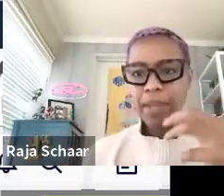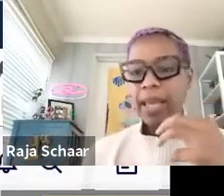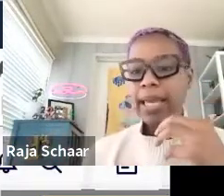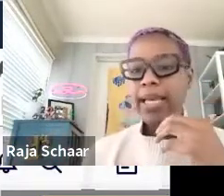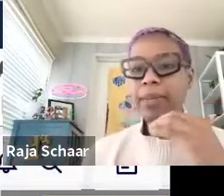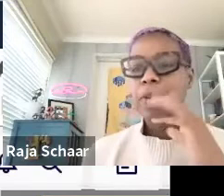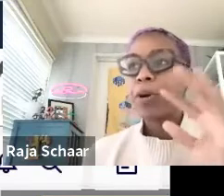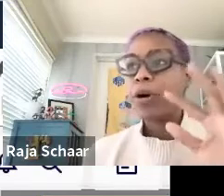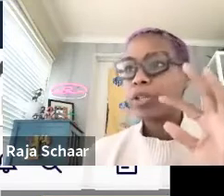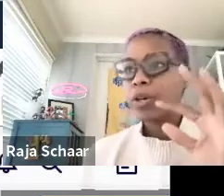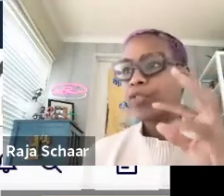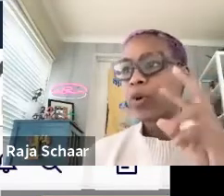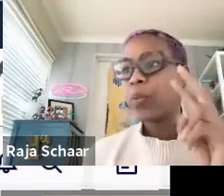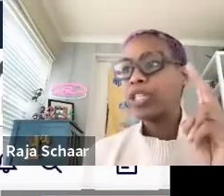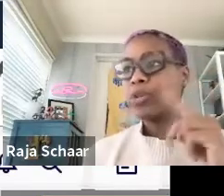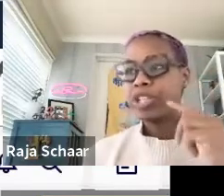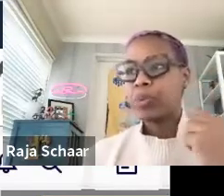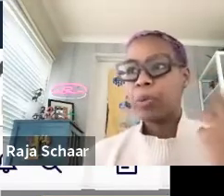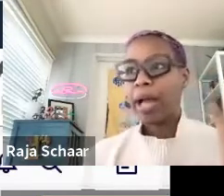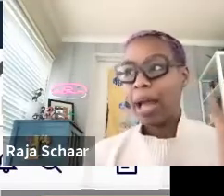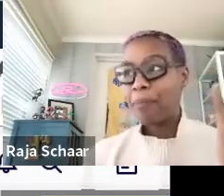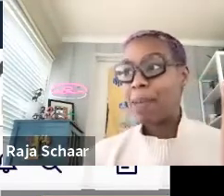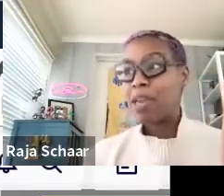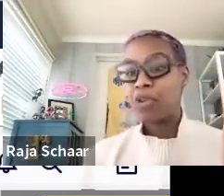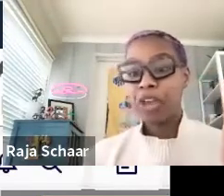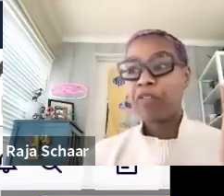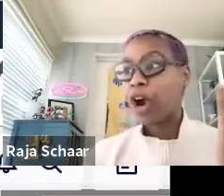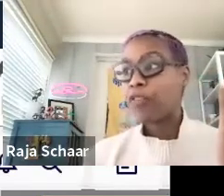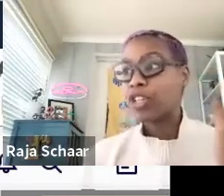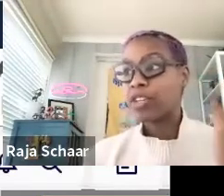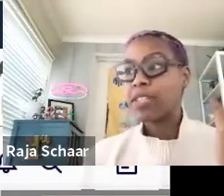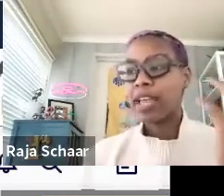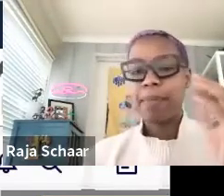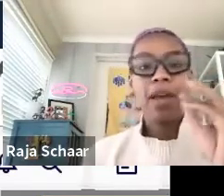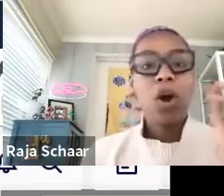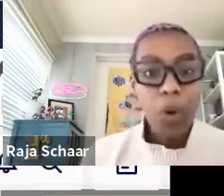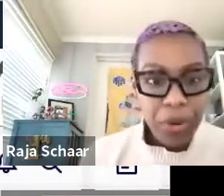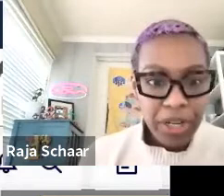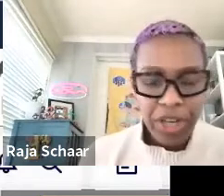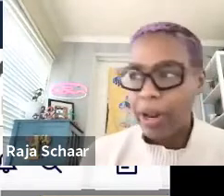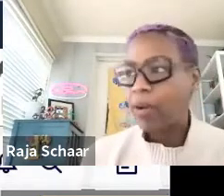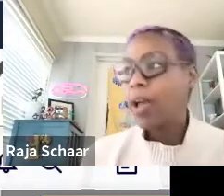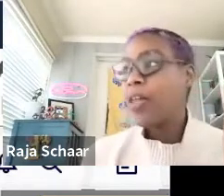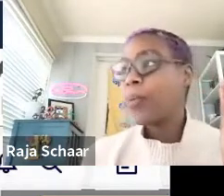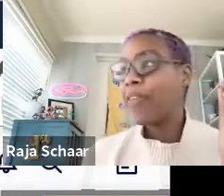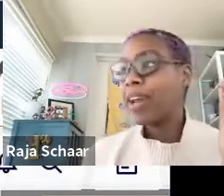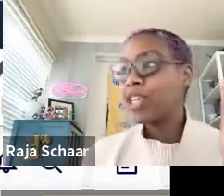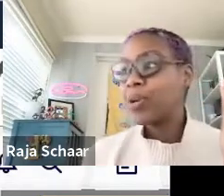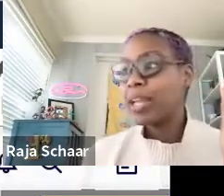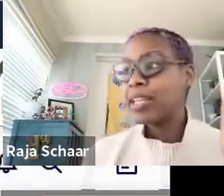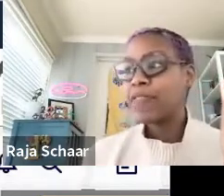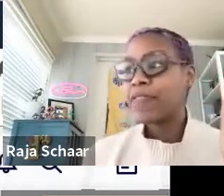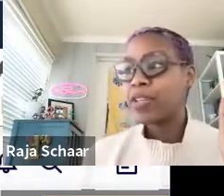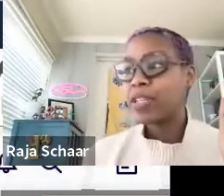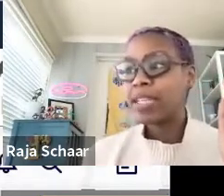chat is proposals for what two tensions we will be using for our version of this game, or you can shout out. The way that I do